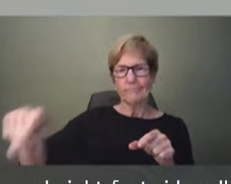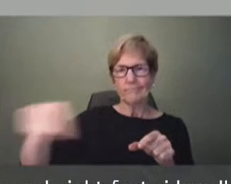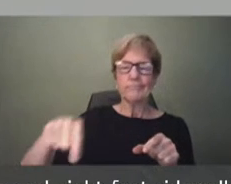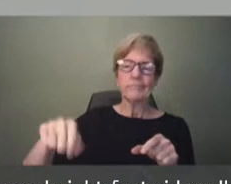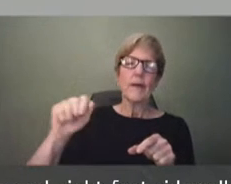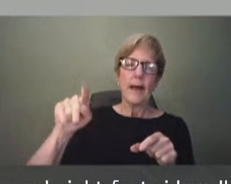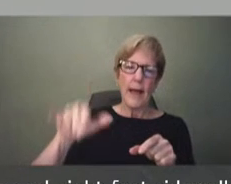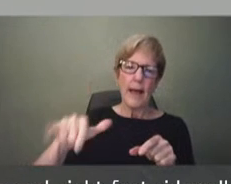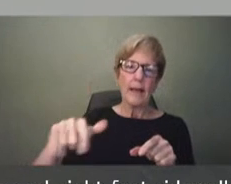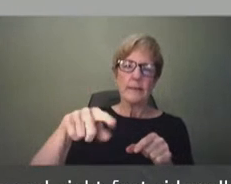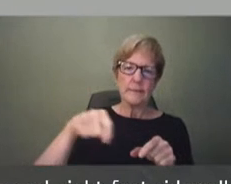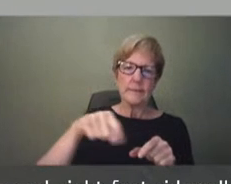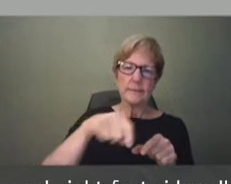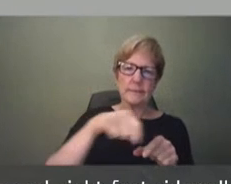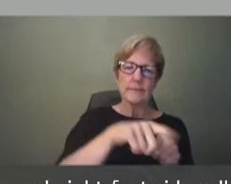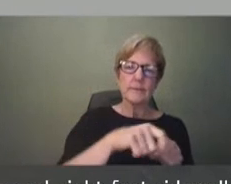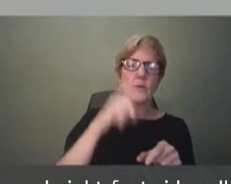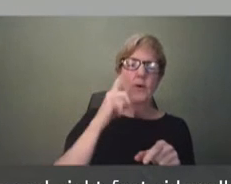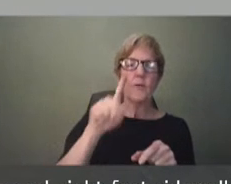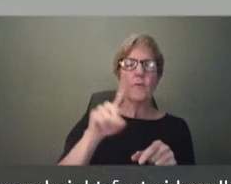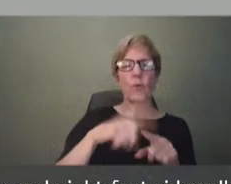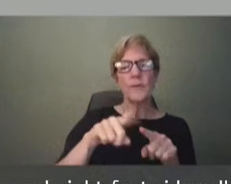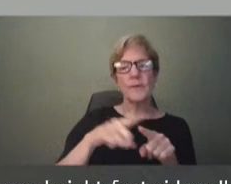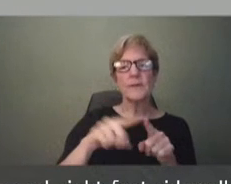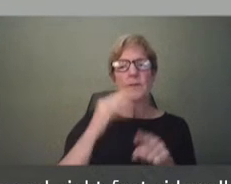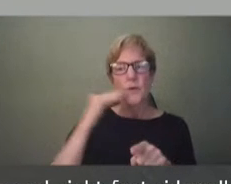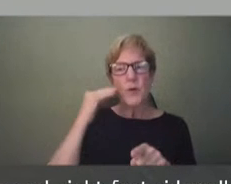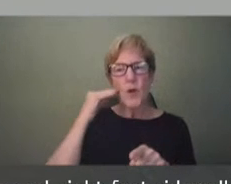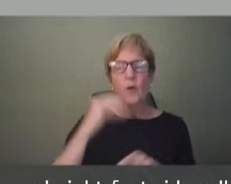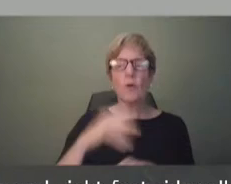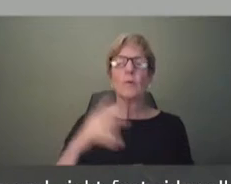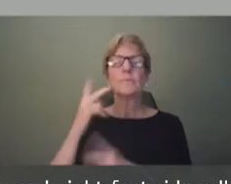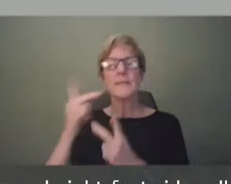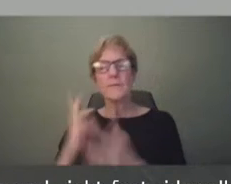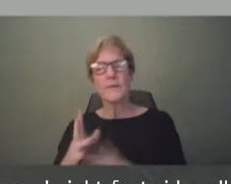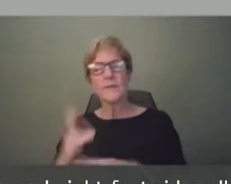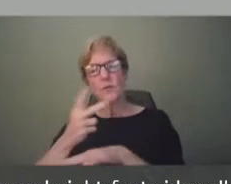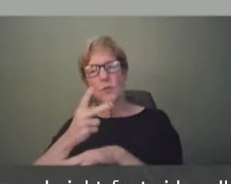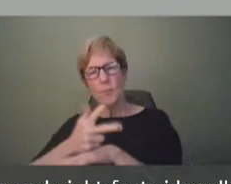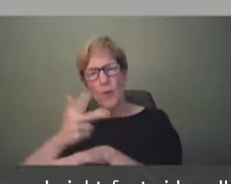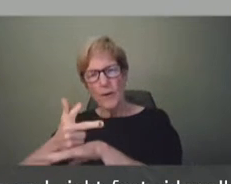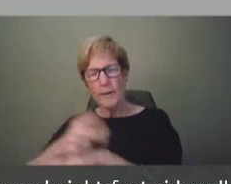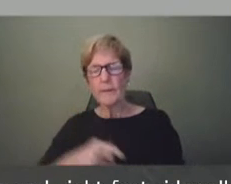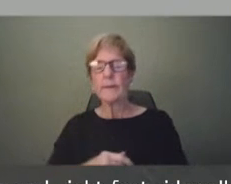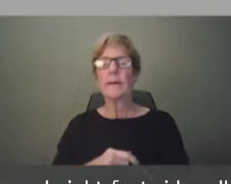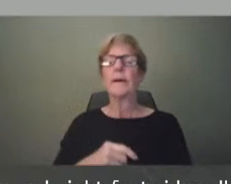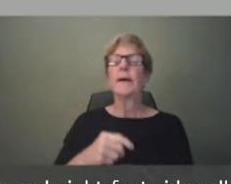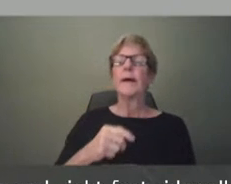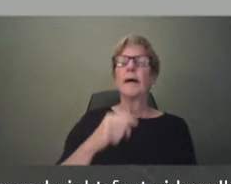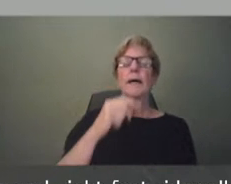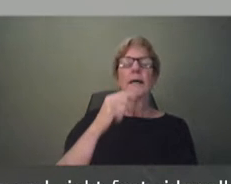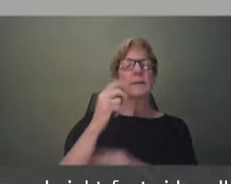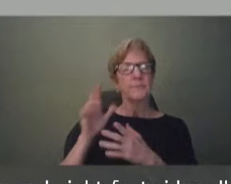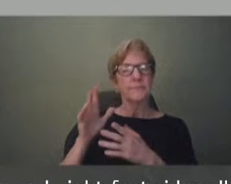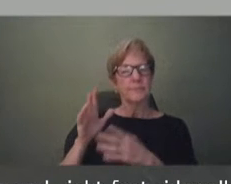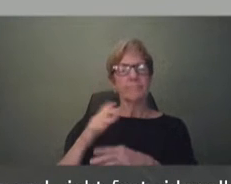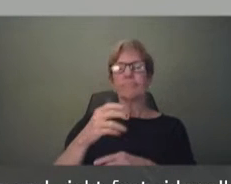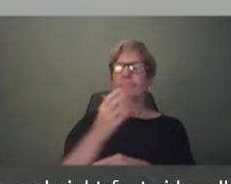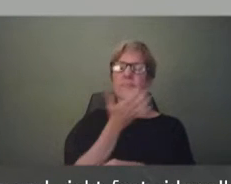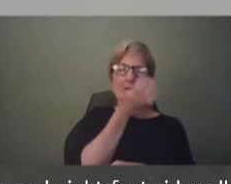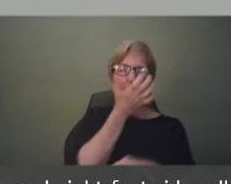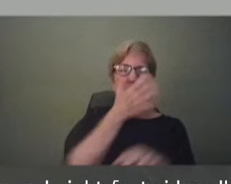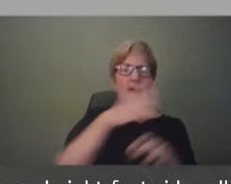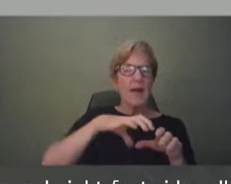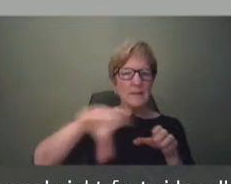that for access to the proposed units along with some guest parking does provide an 8ot planning strip an 8ft sidewalk on the south side of planfield